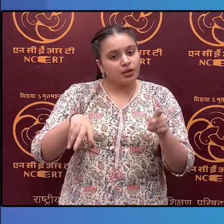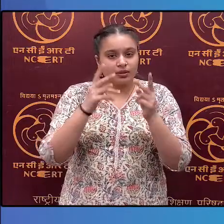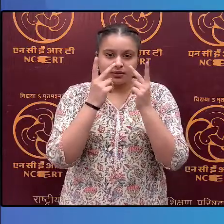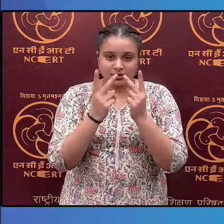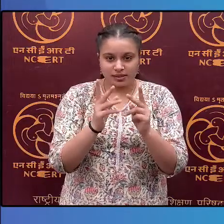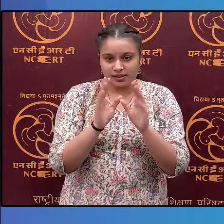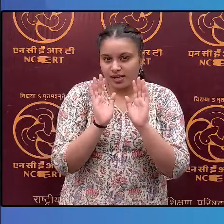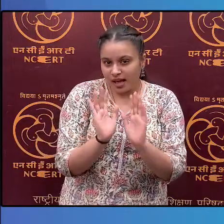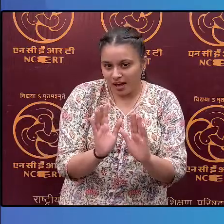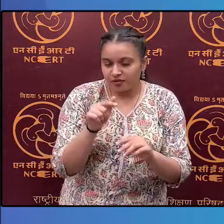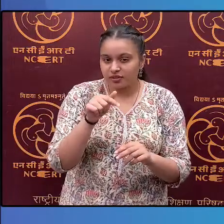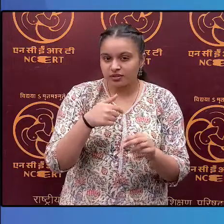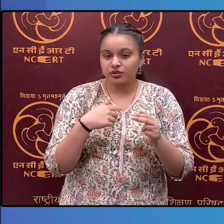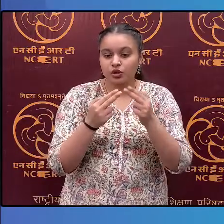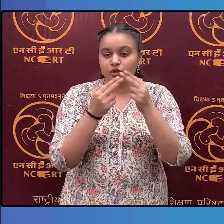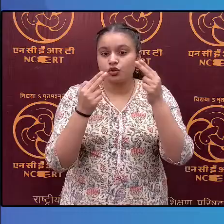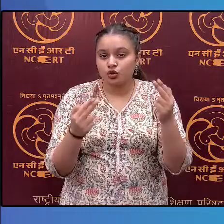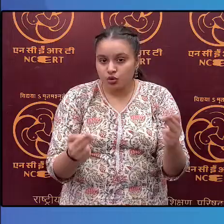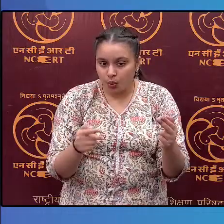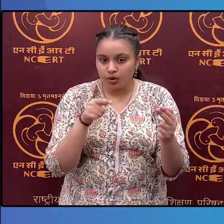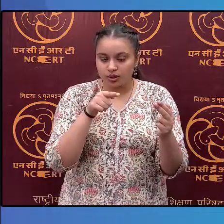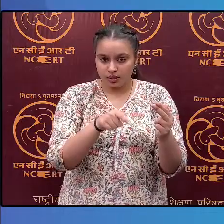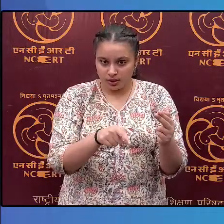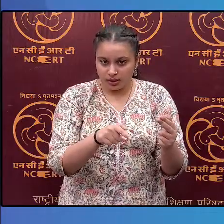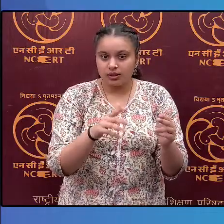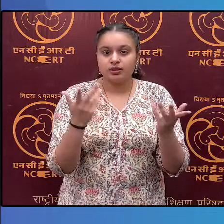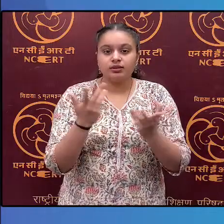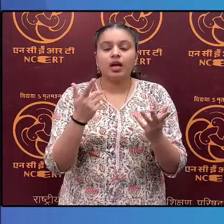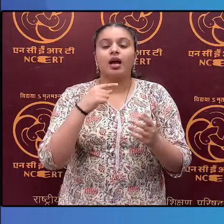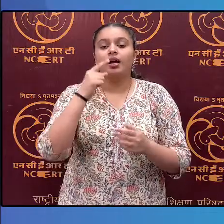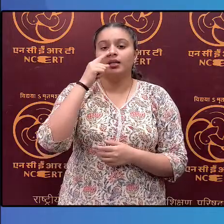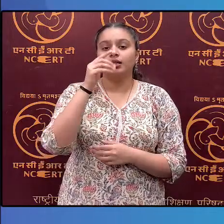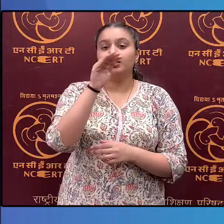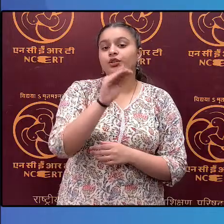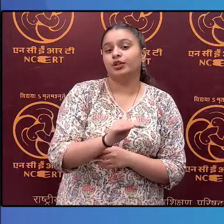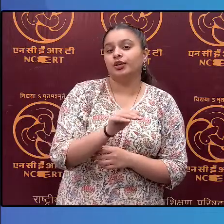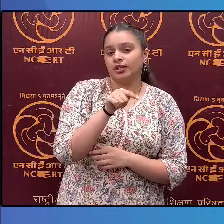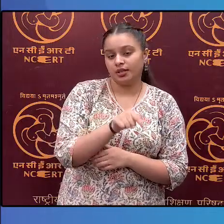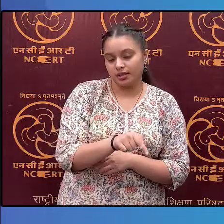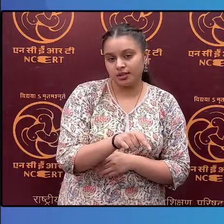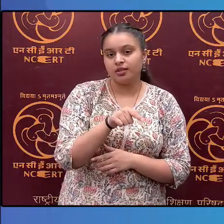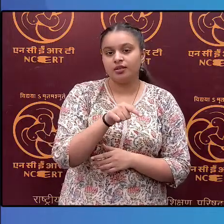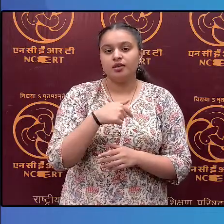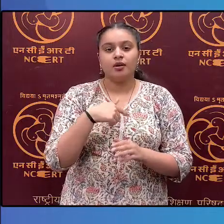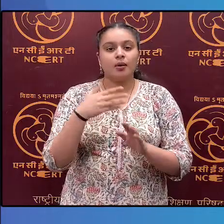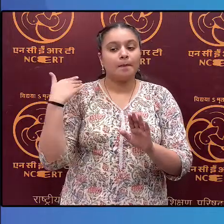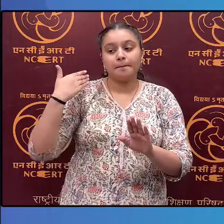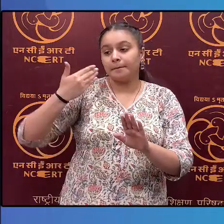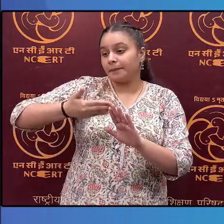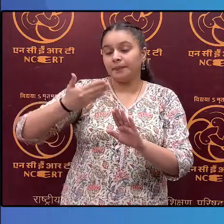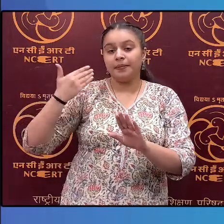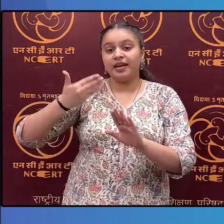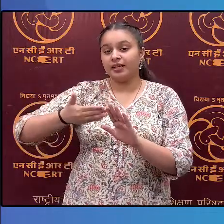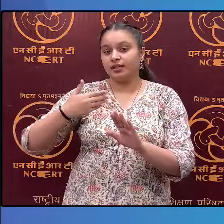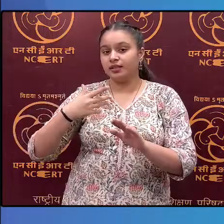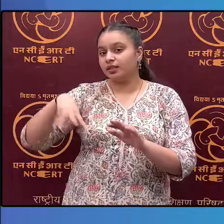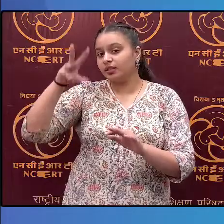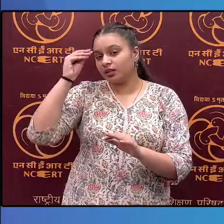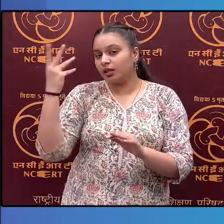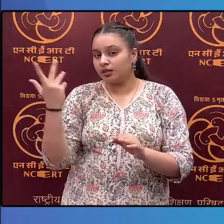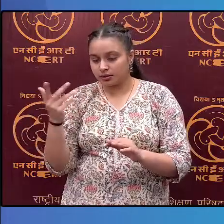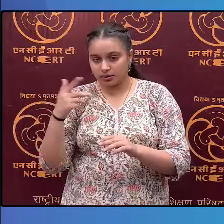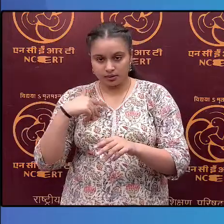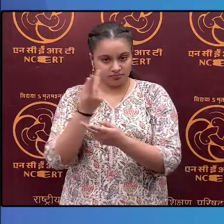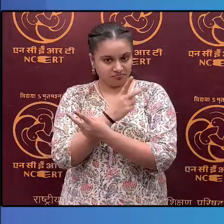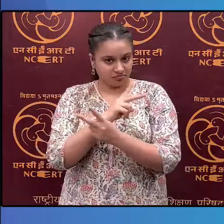about, the story is about a girl, and before going to the story, we'll see what we have learnt in the previous session. We talked